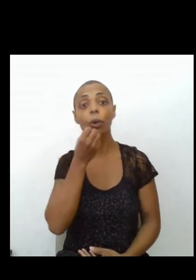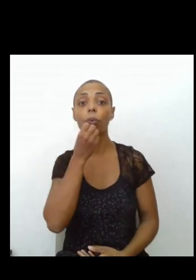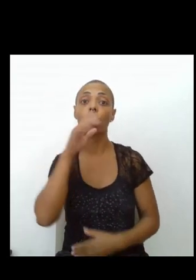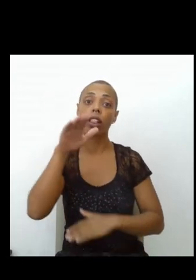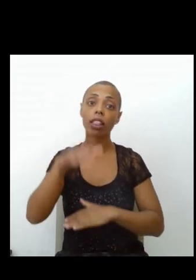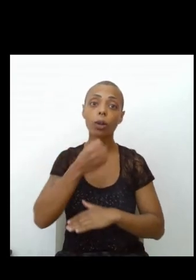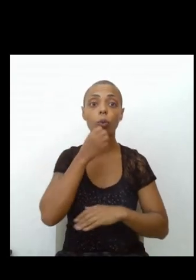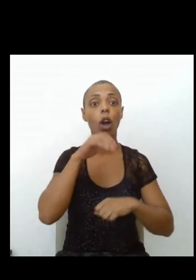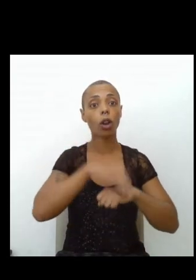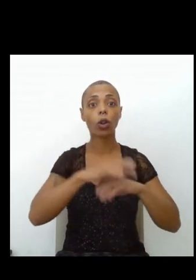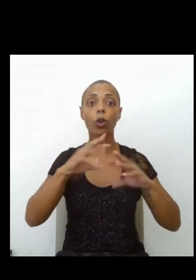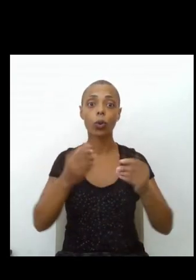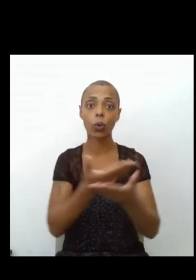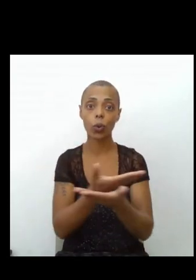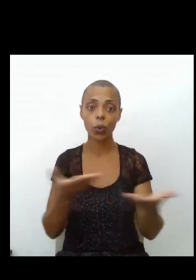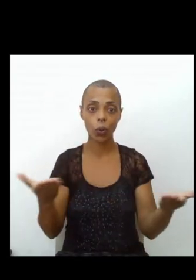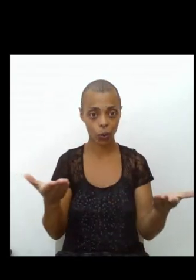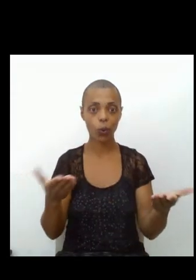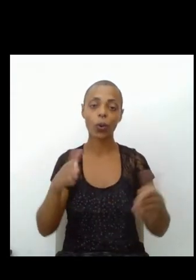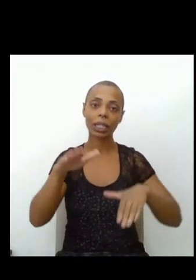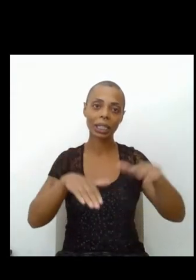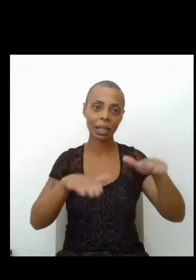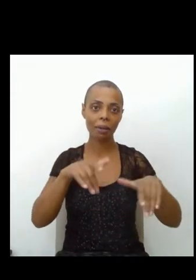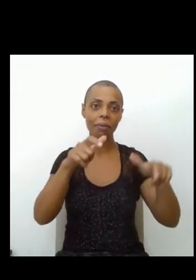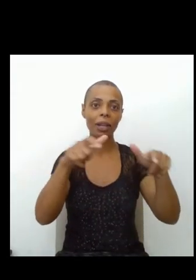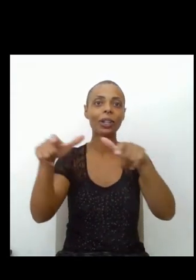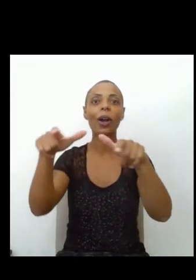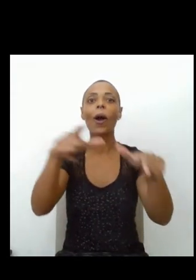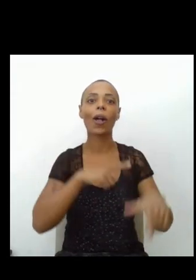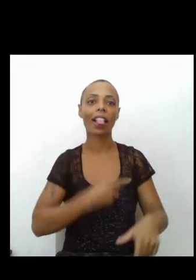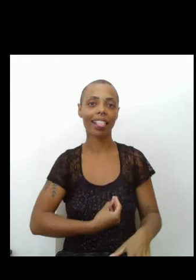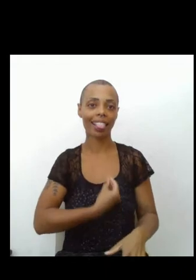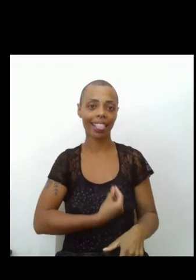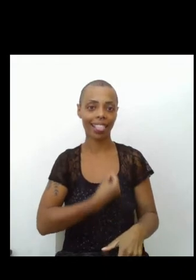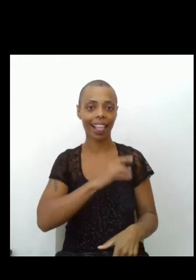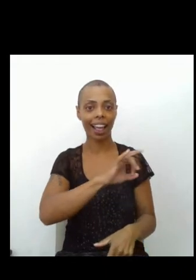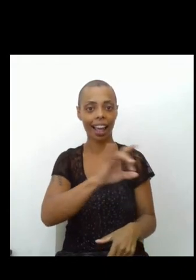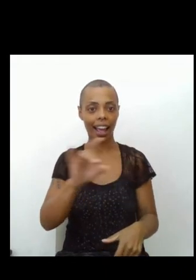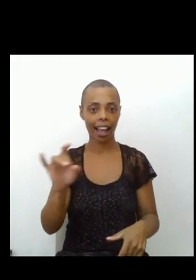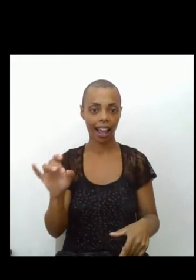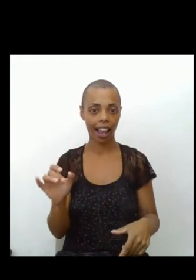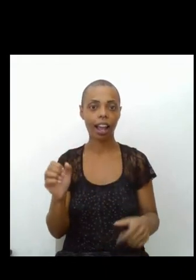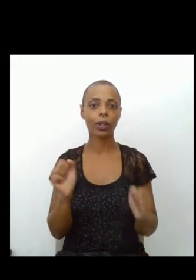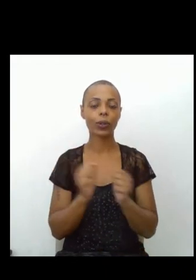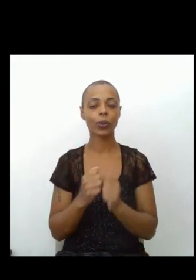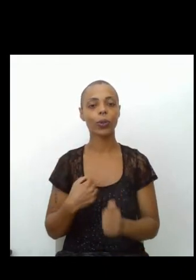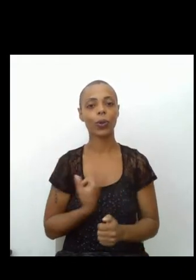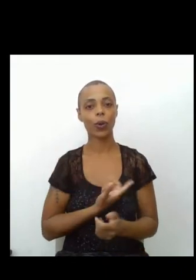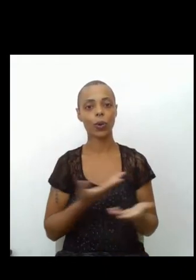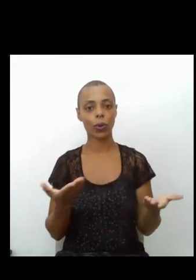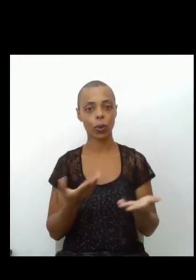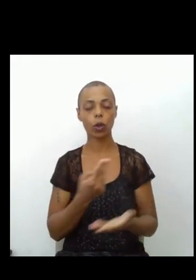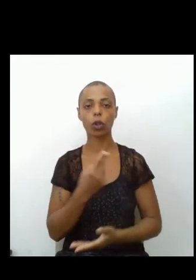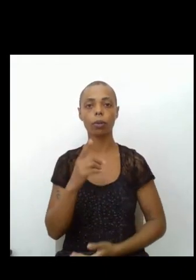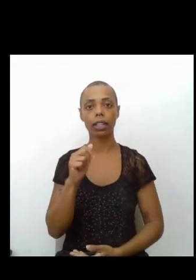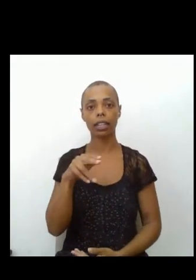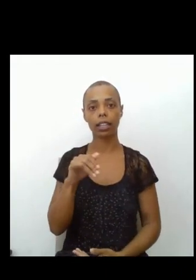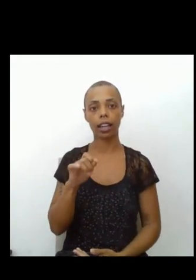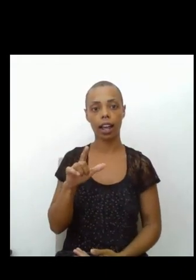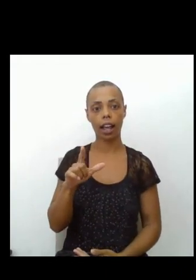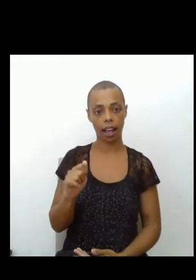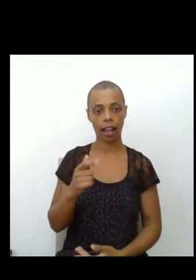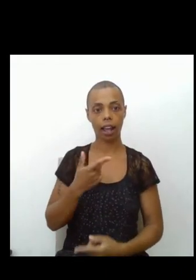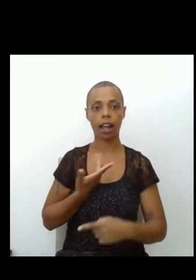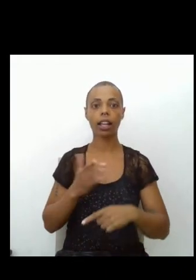good morning good afternoon good evening to everybody depending on where in the world you are my name is